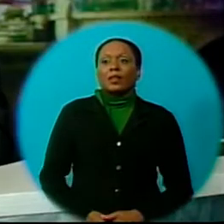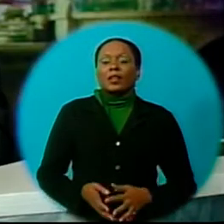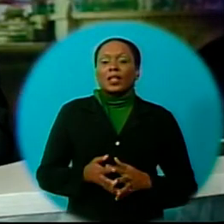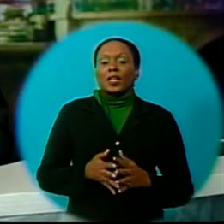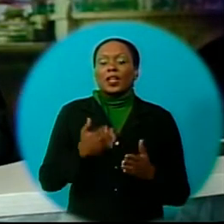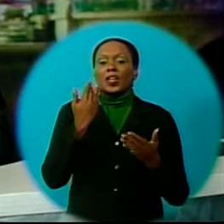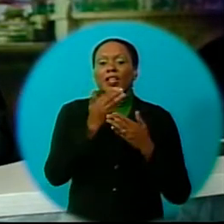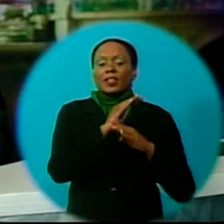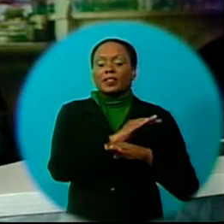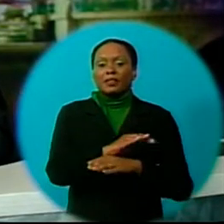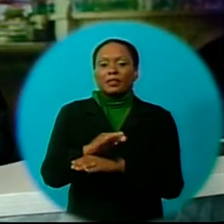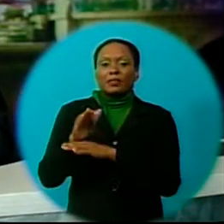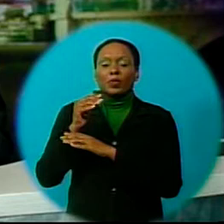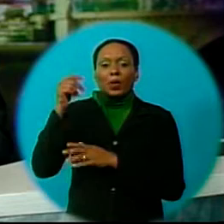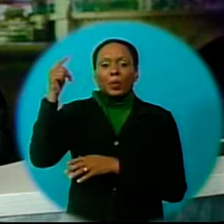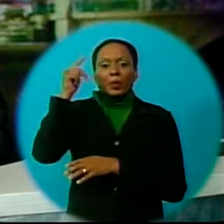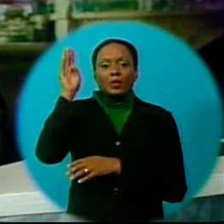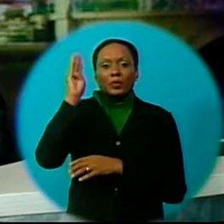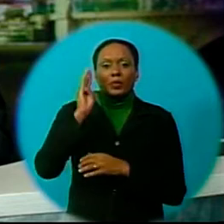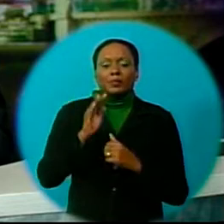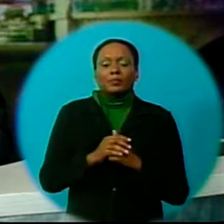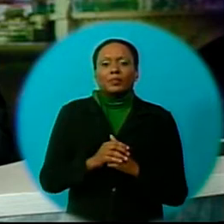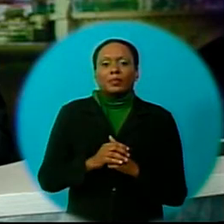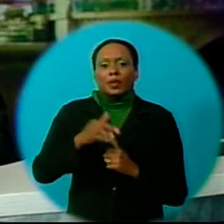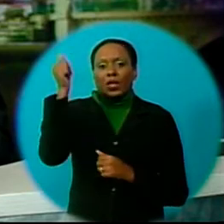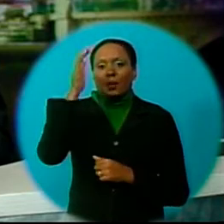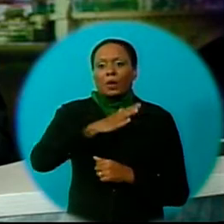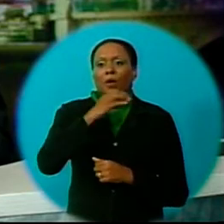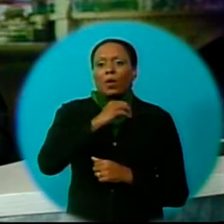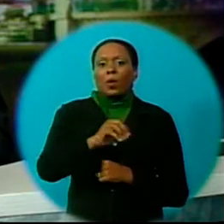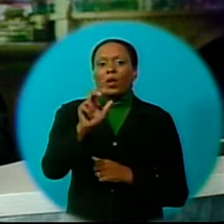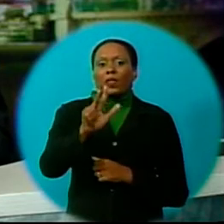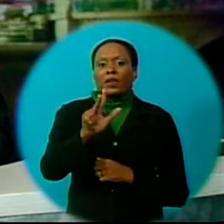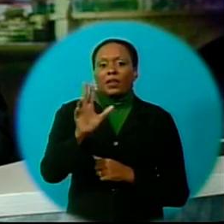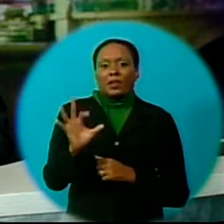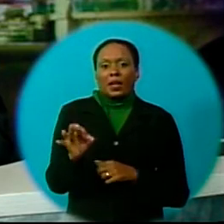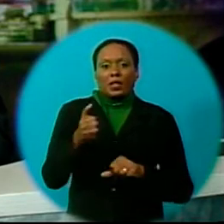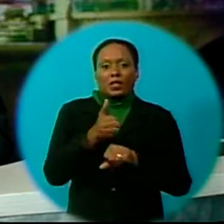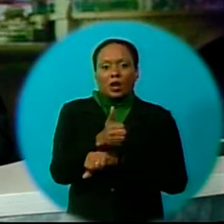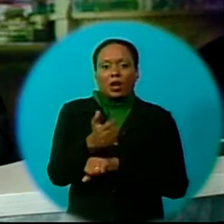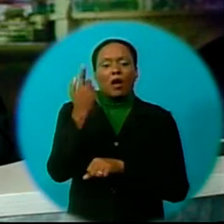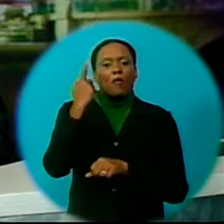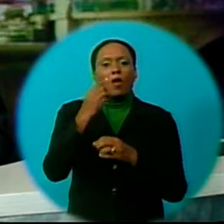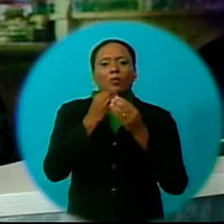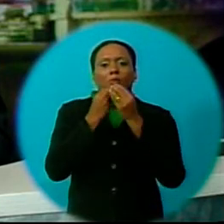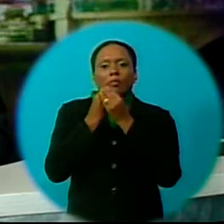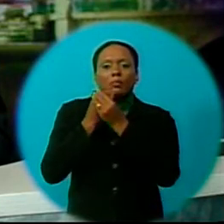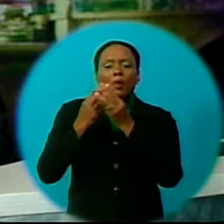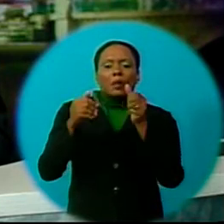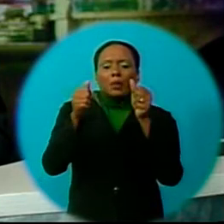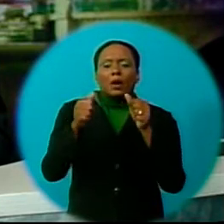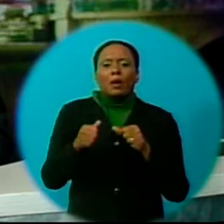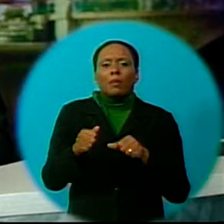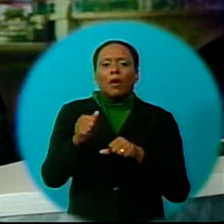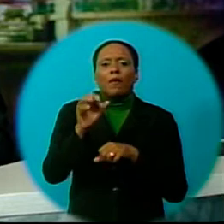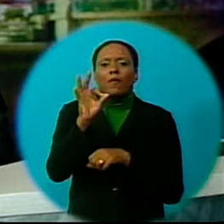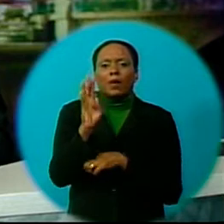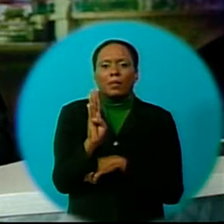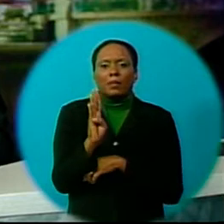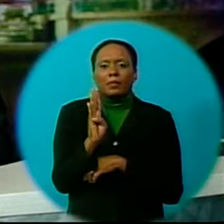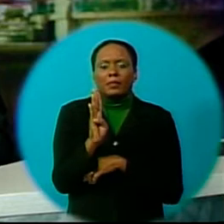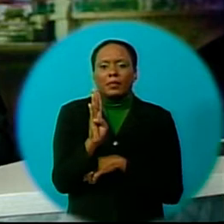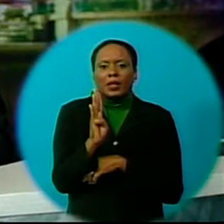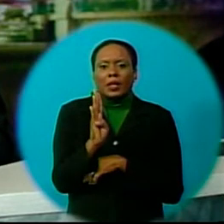A very good evening to you. I'm Pearson Bowen. The 39-year-old man charged for a message he posted on social media, which